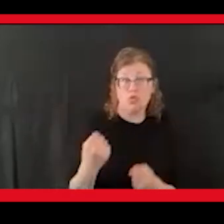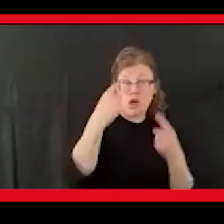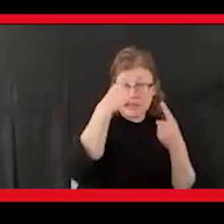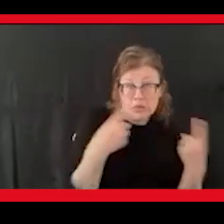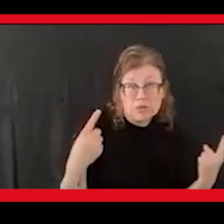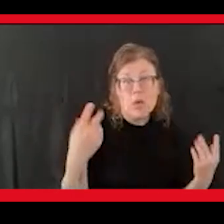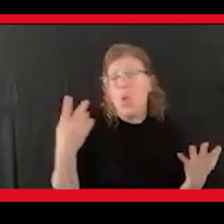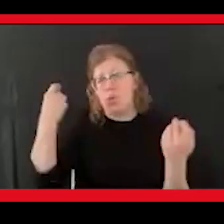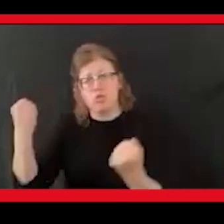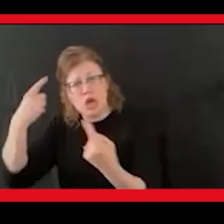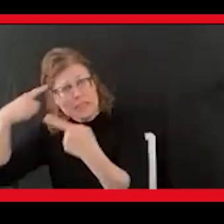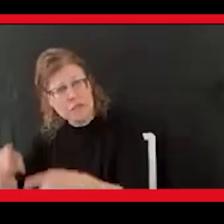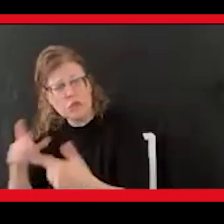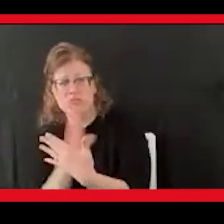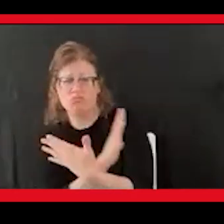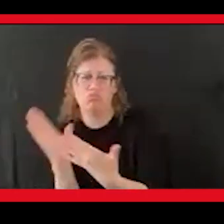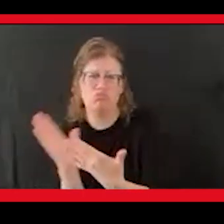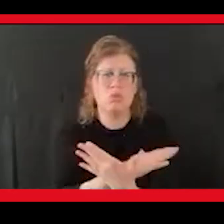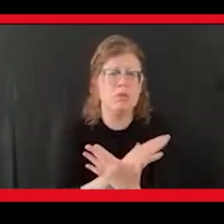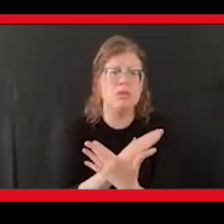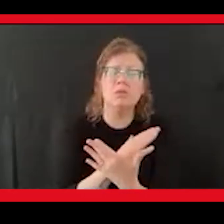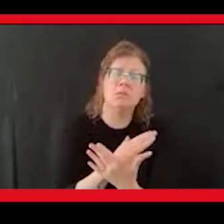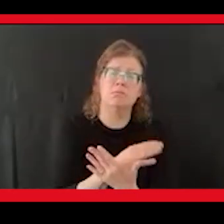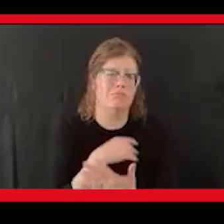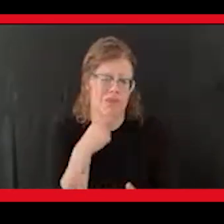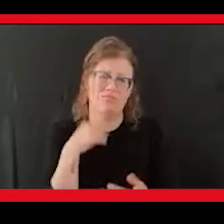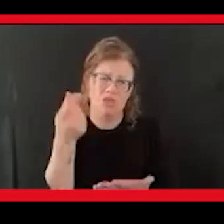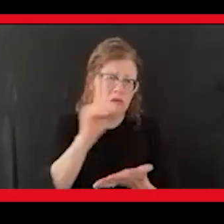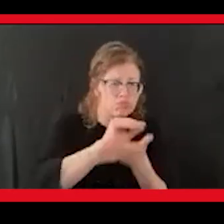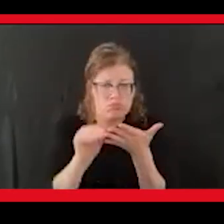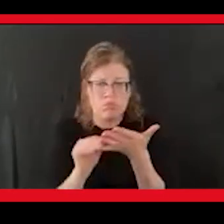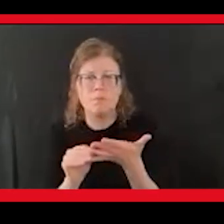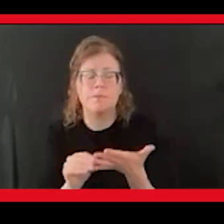Each program consideration will be weighted equally.